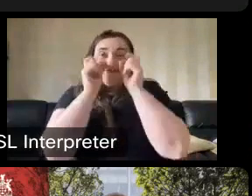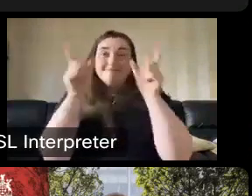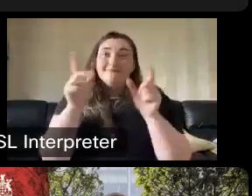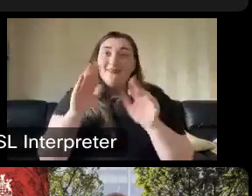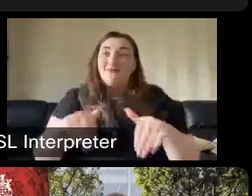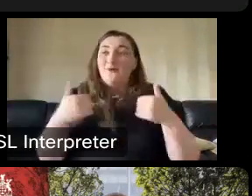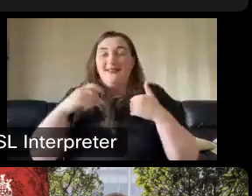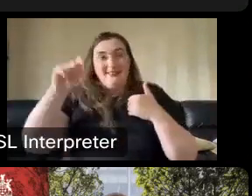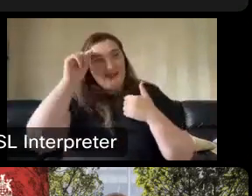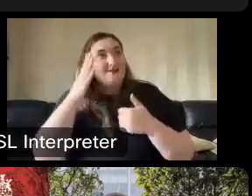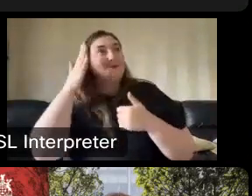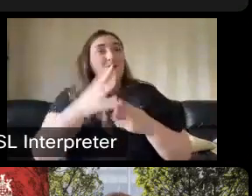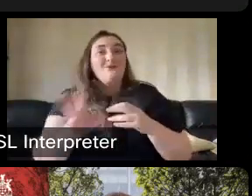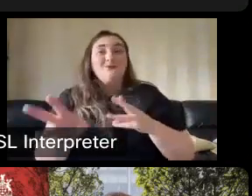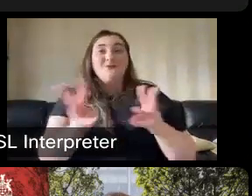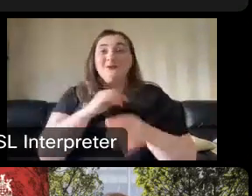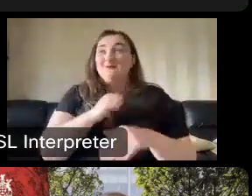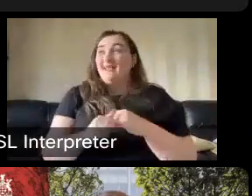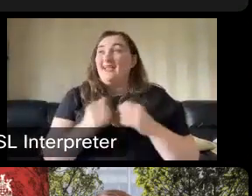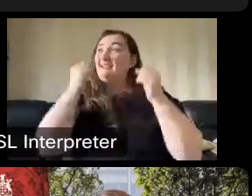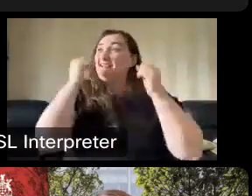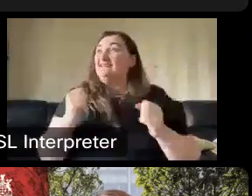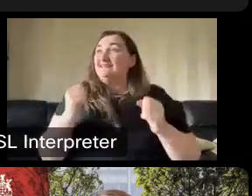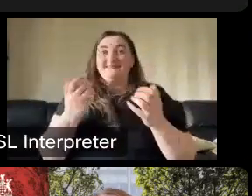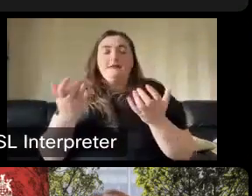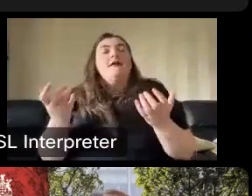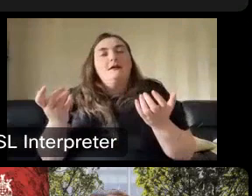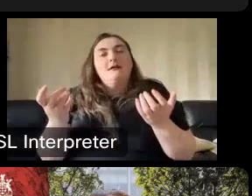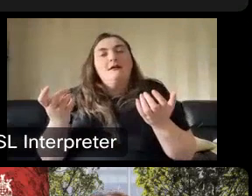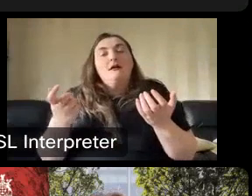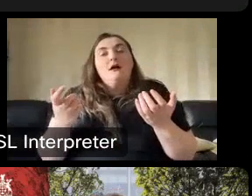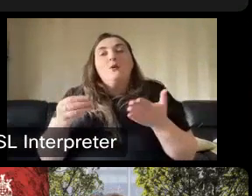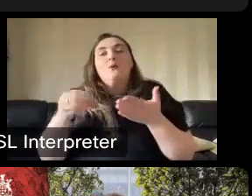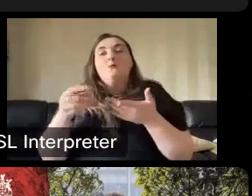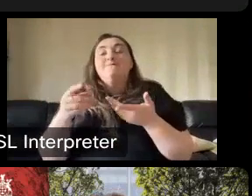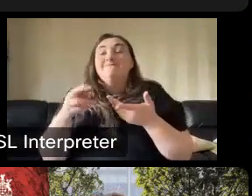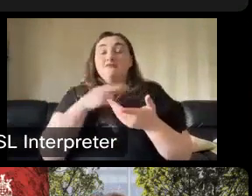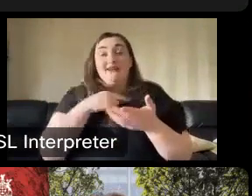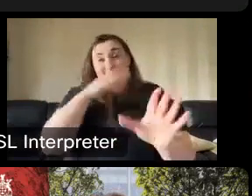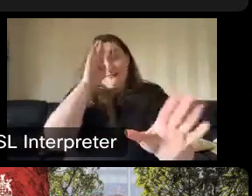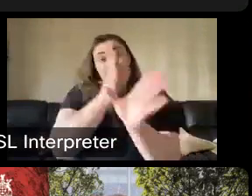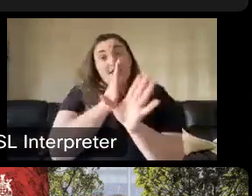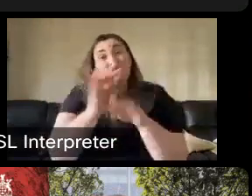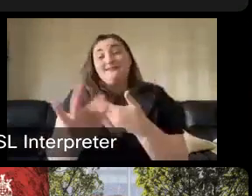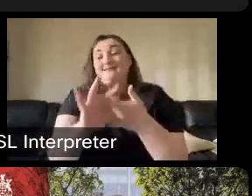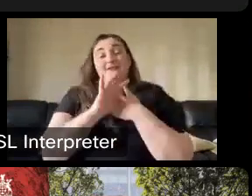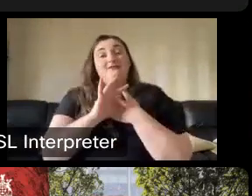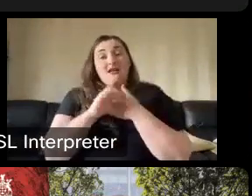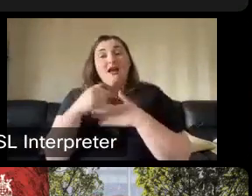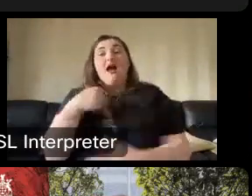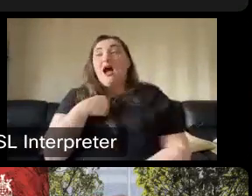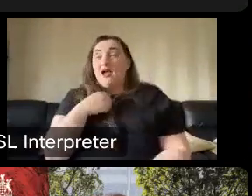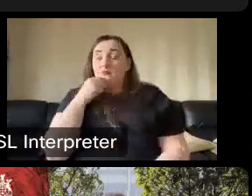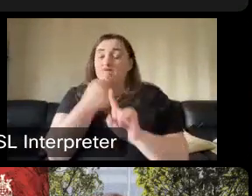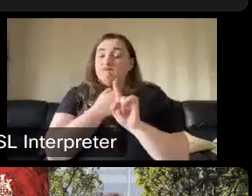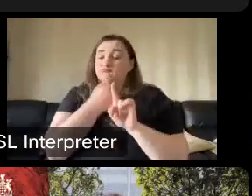think, all right, I'm going to work today, yippee. We've got to, I think, really psychological safety. I would plumb for that. I just